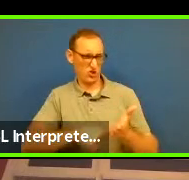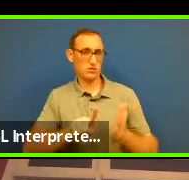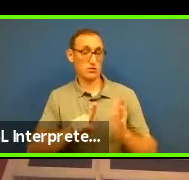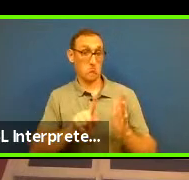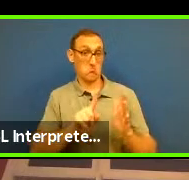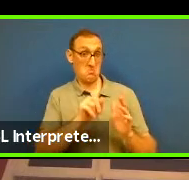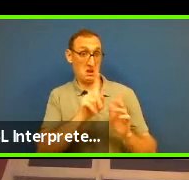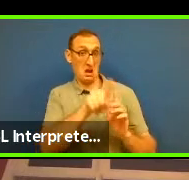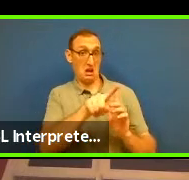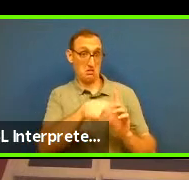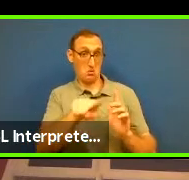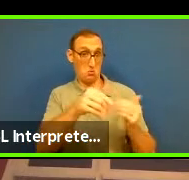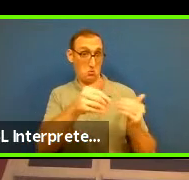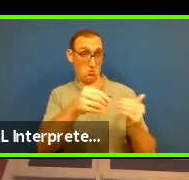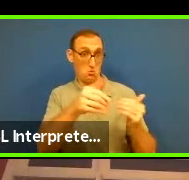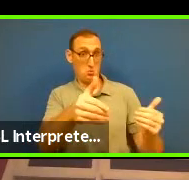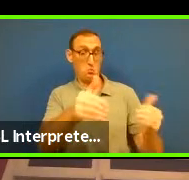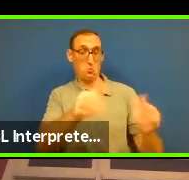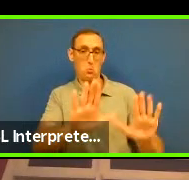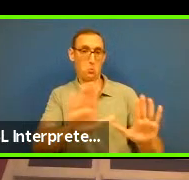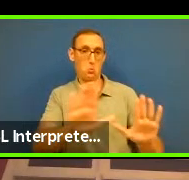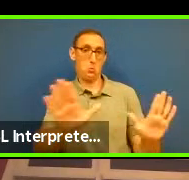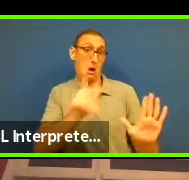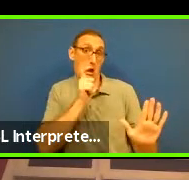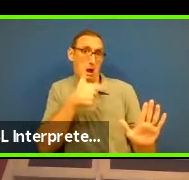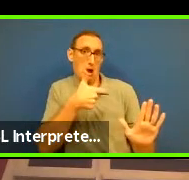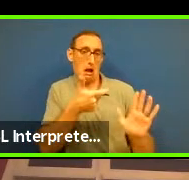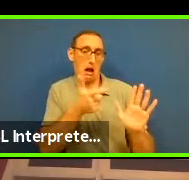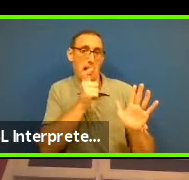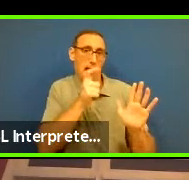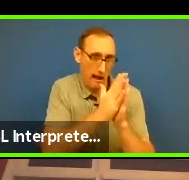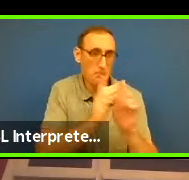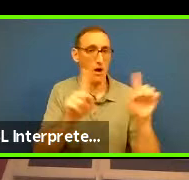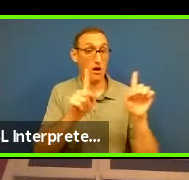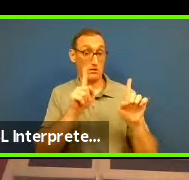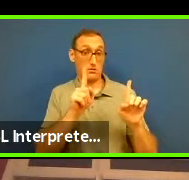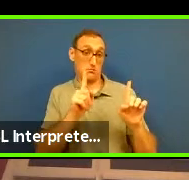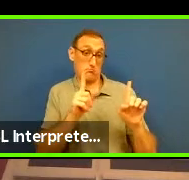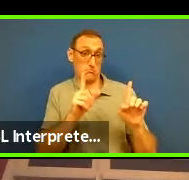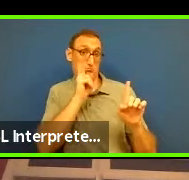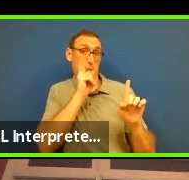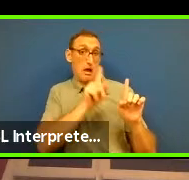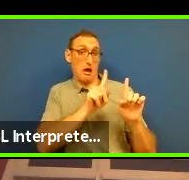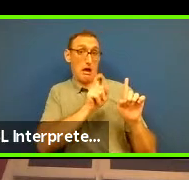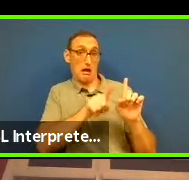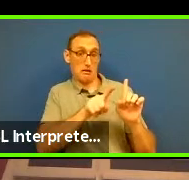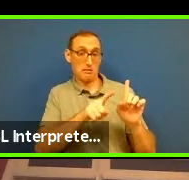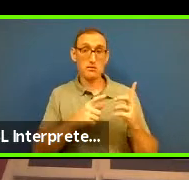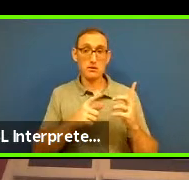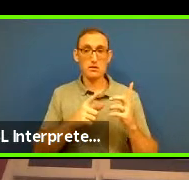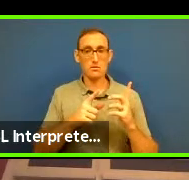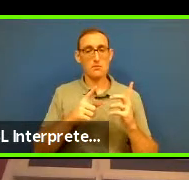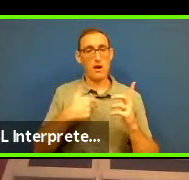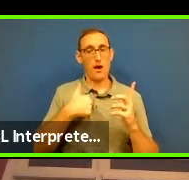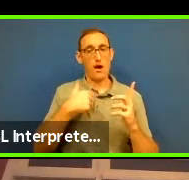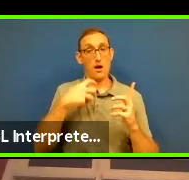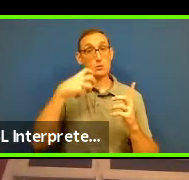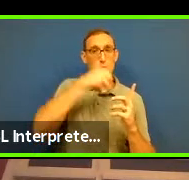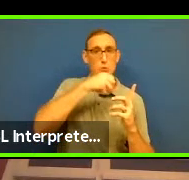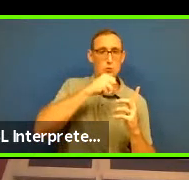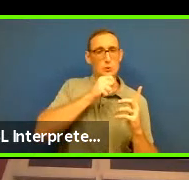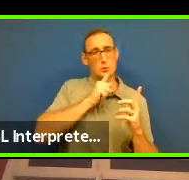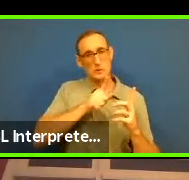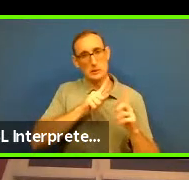But it is my assumption, but I'll clarify this, that schools will connect with families around things